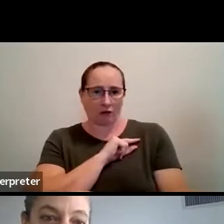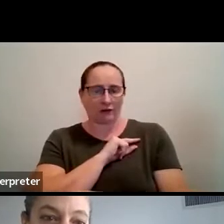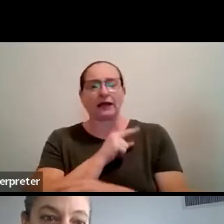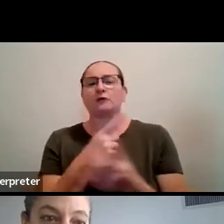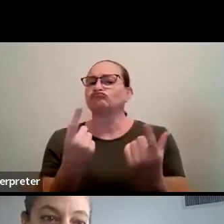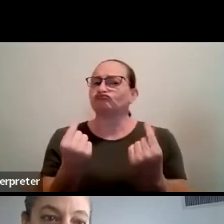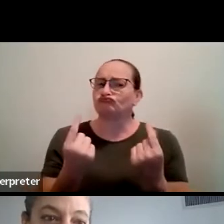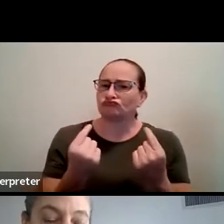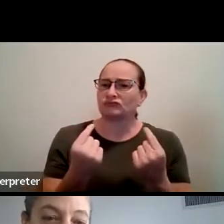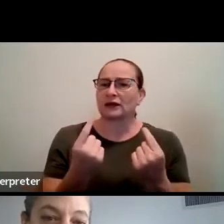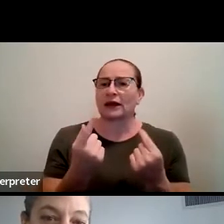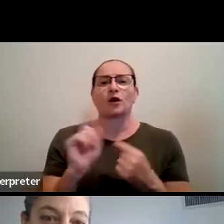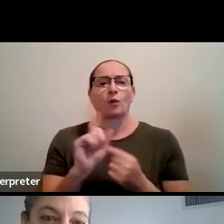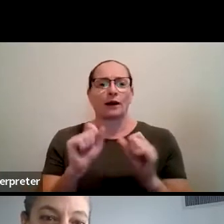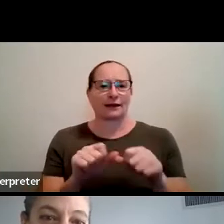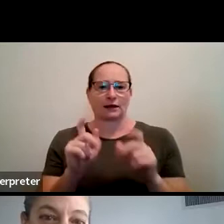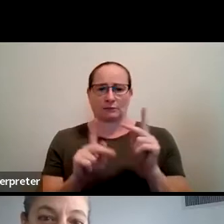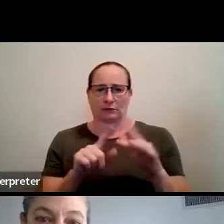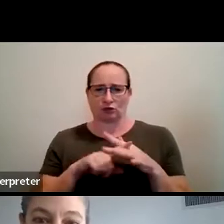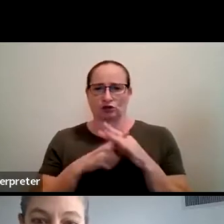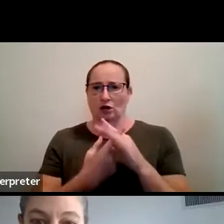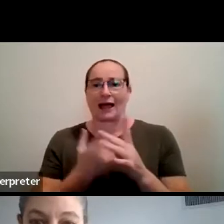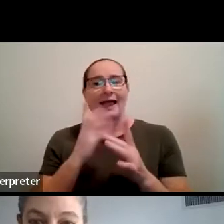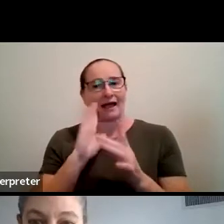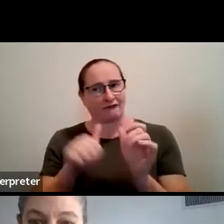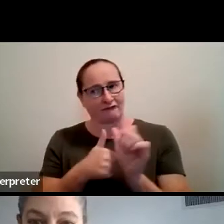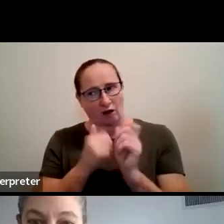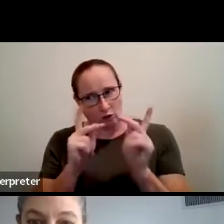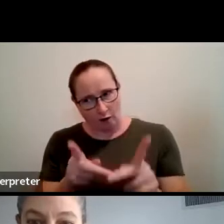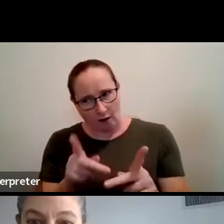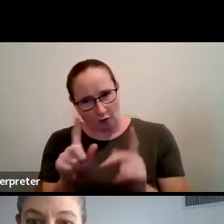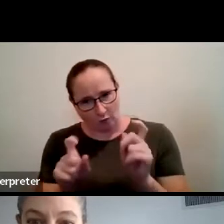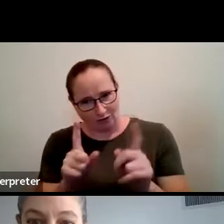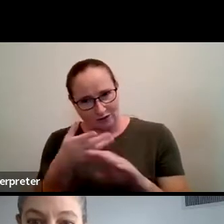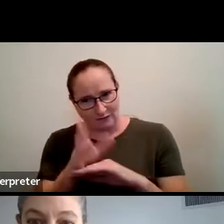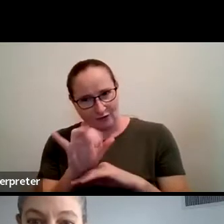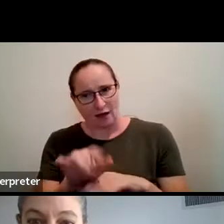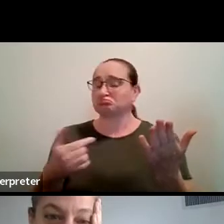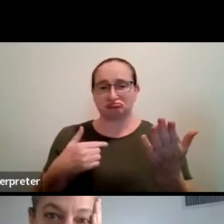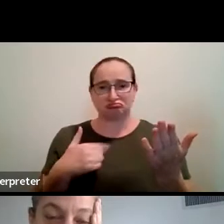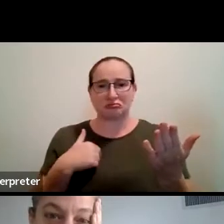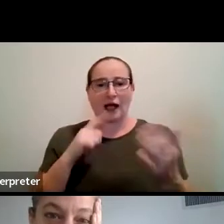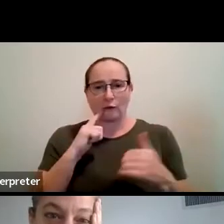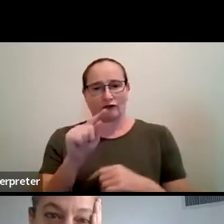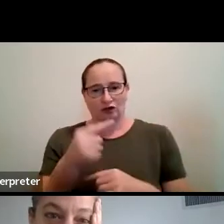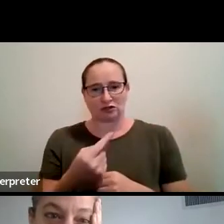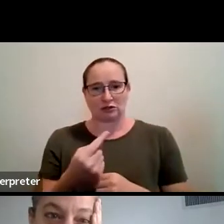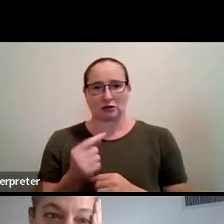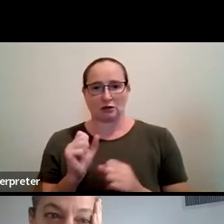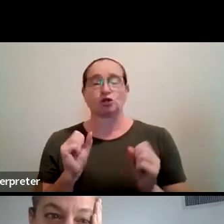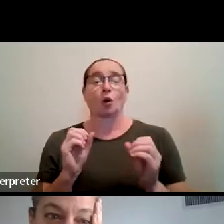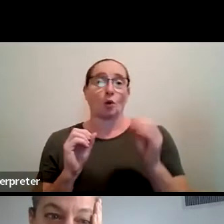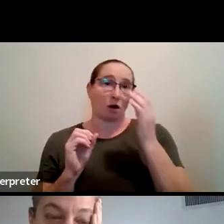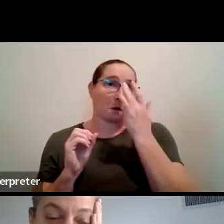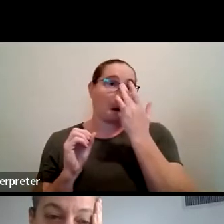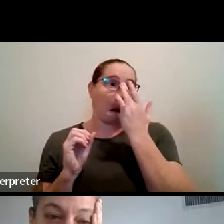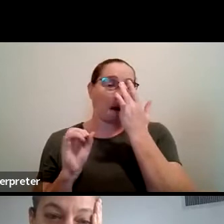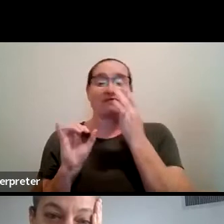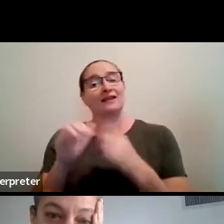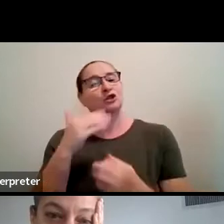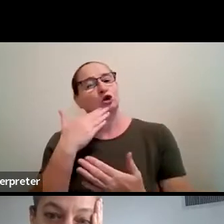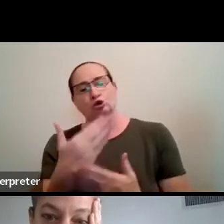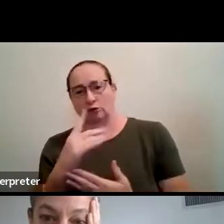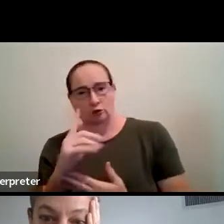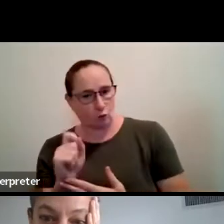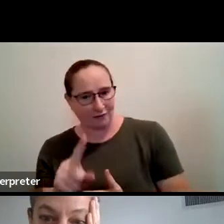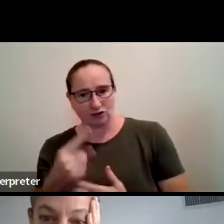can people start? And I actually have follow-up questions after that, but let's start with that. Um, it's a great question